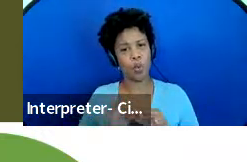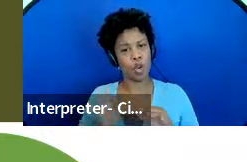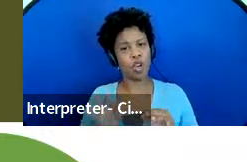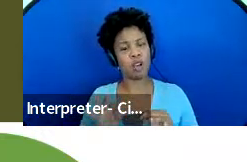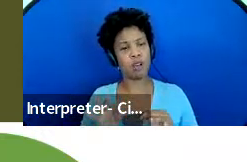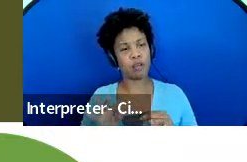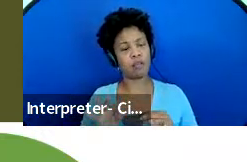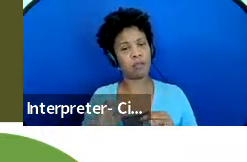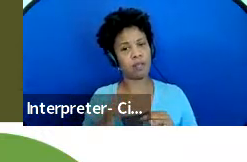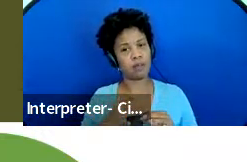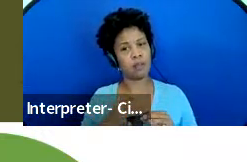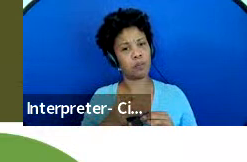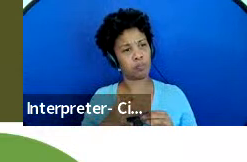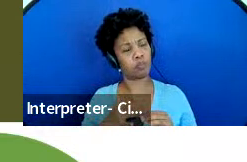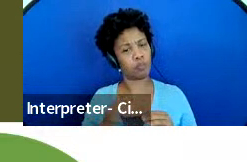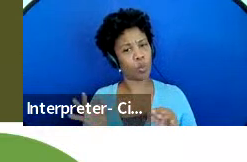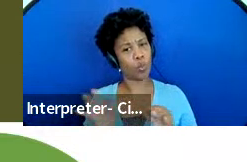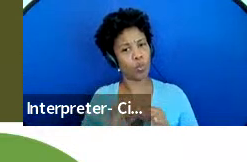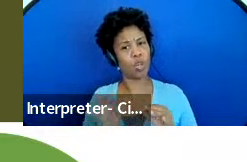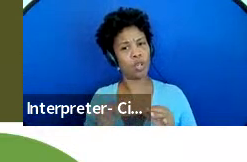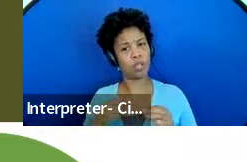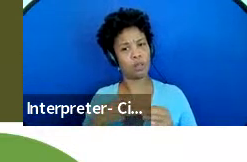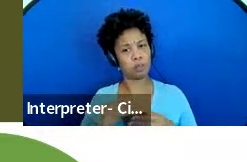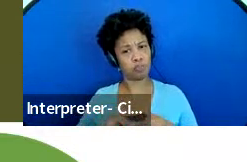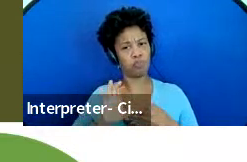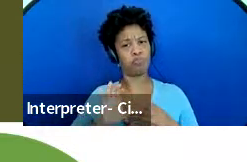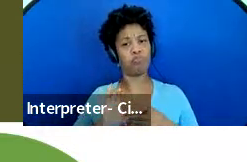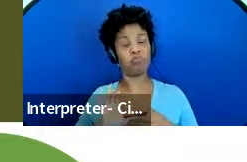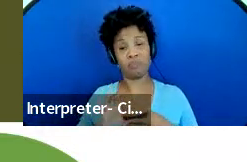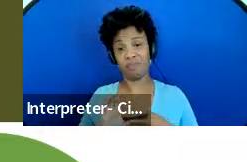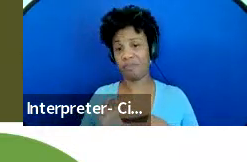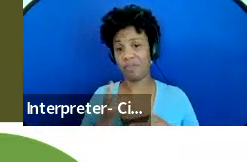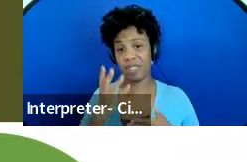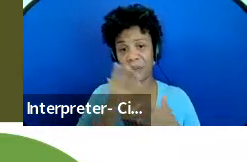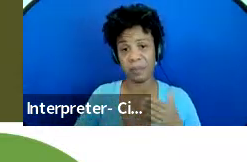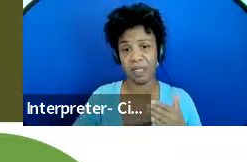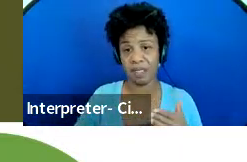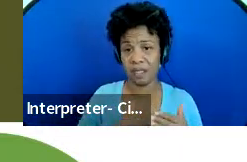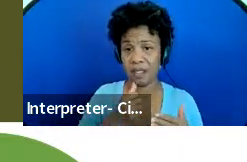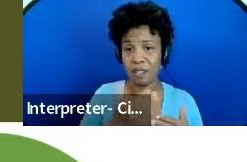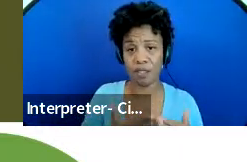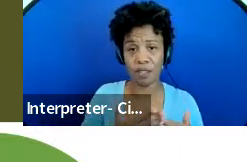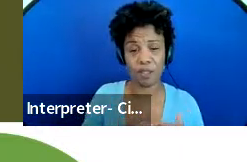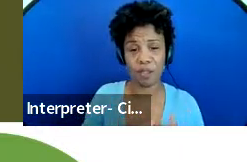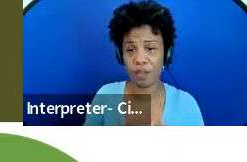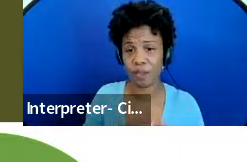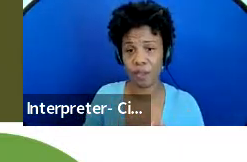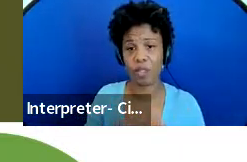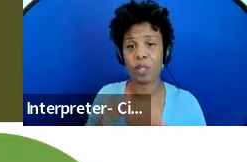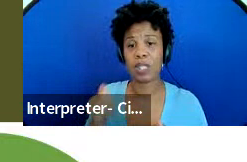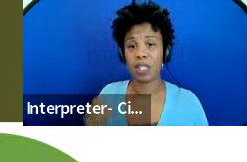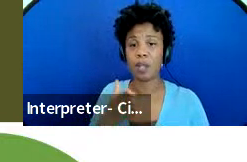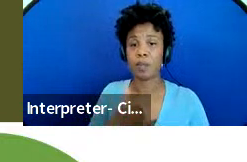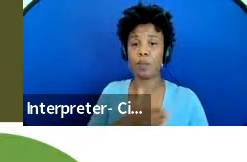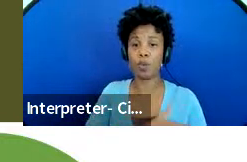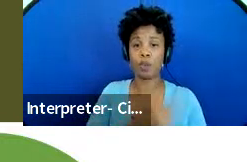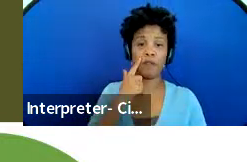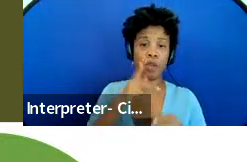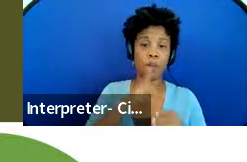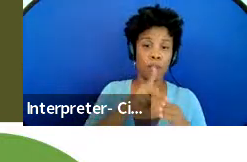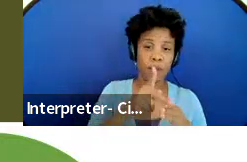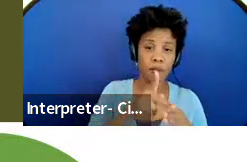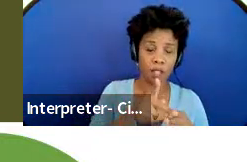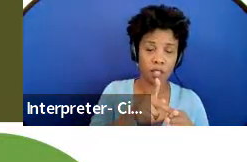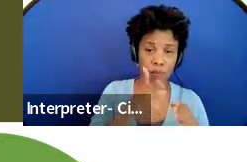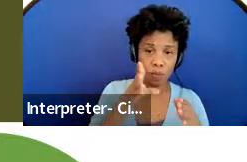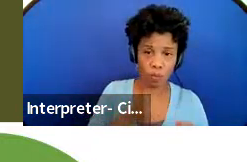To improve attitudes generally, professional development on customer service is recommended. The adoption of a minimum standard of